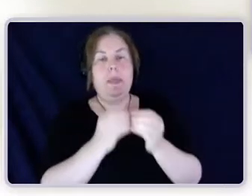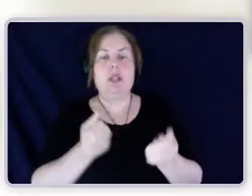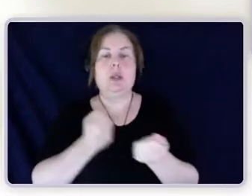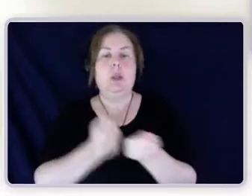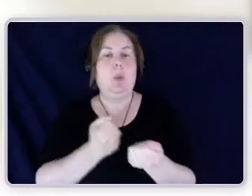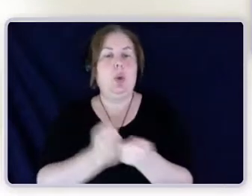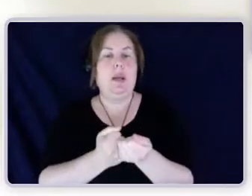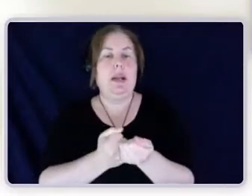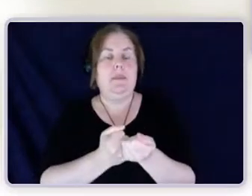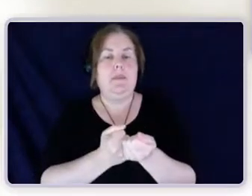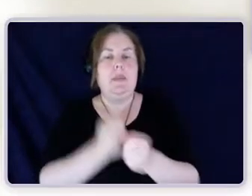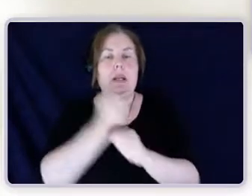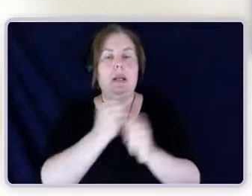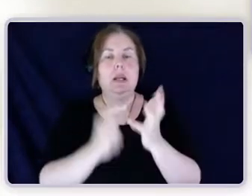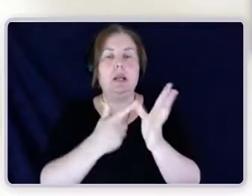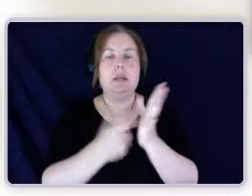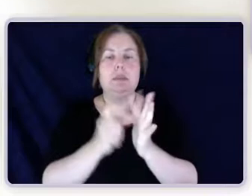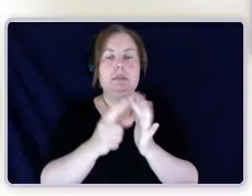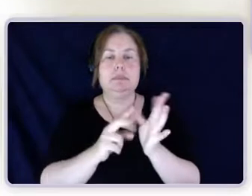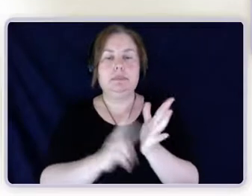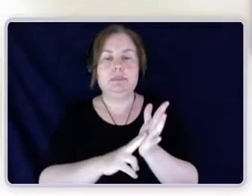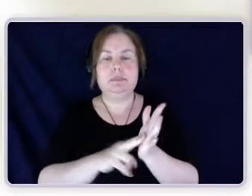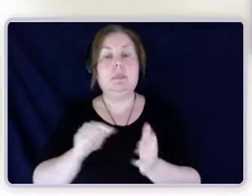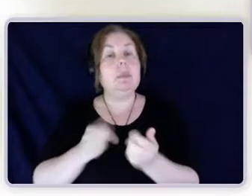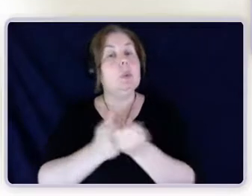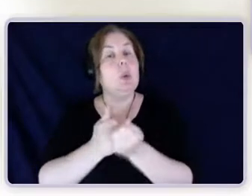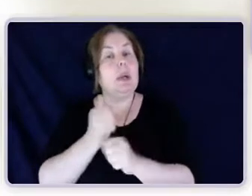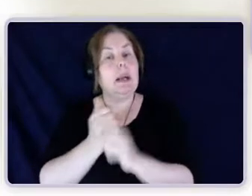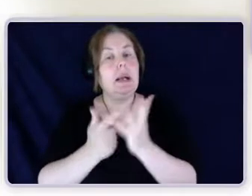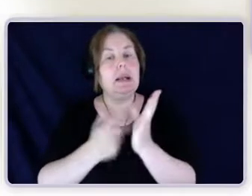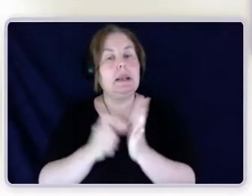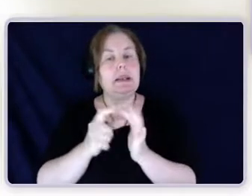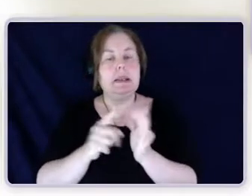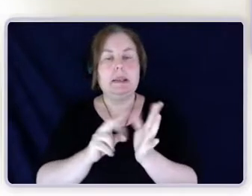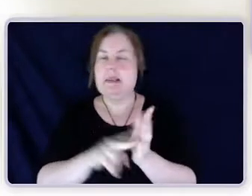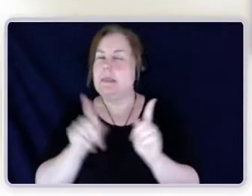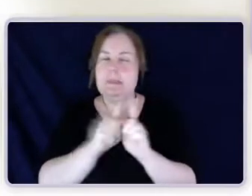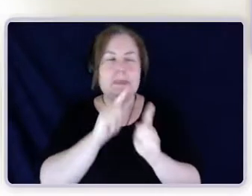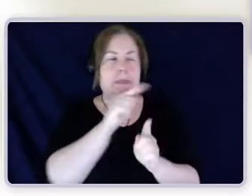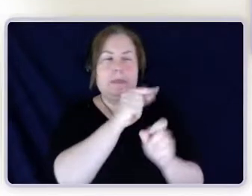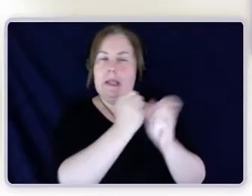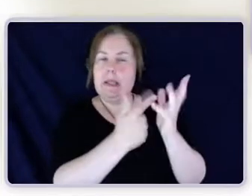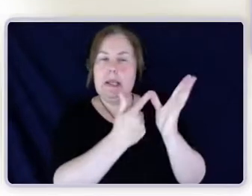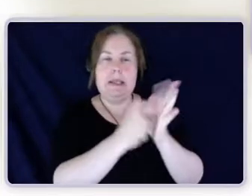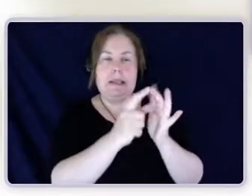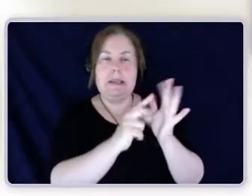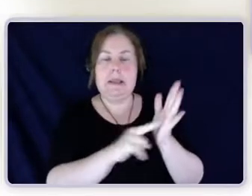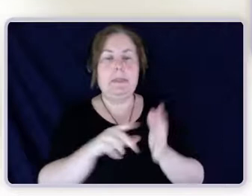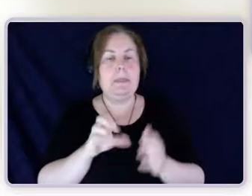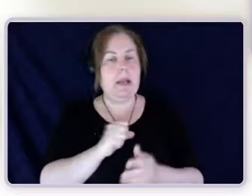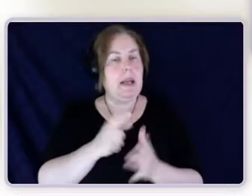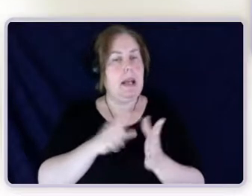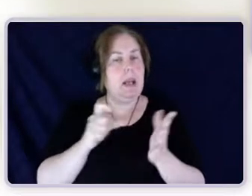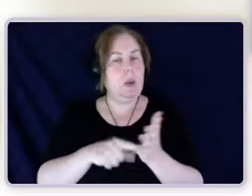Just like with a guardian, a supportive guardian has to act diligently and honestly, in good faith, competently as well,